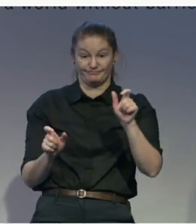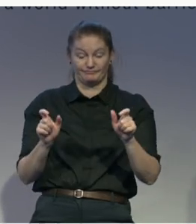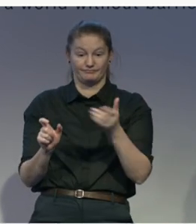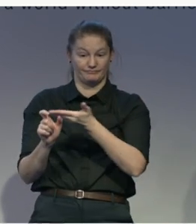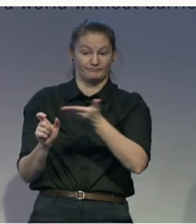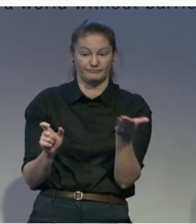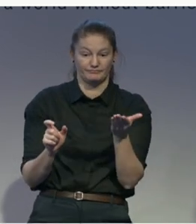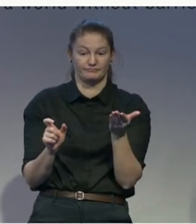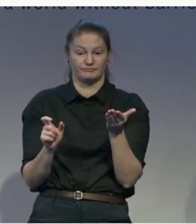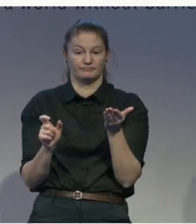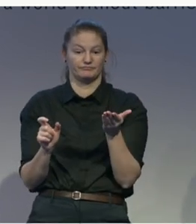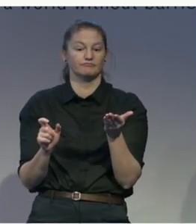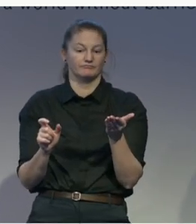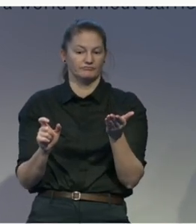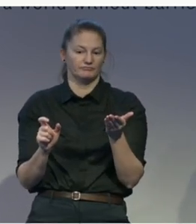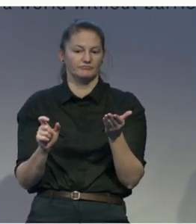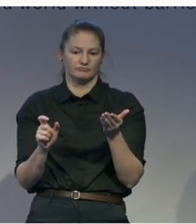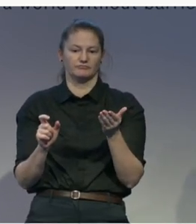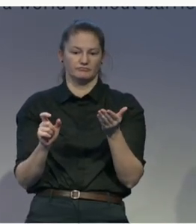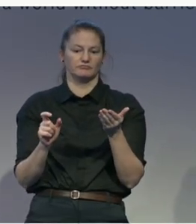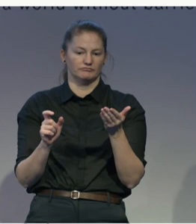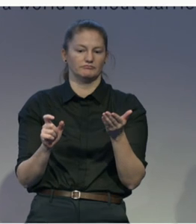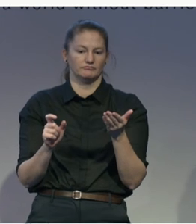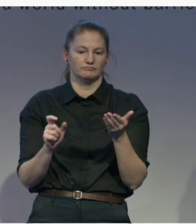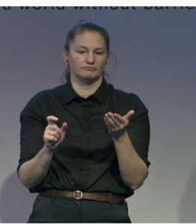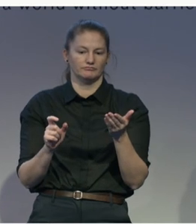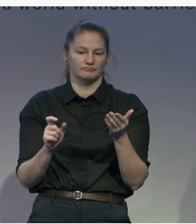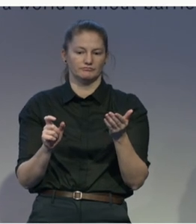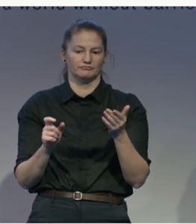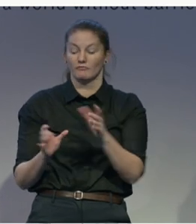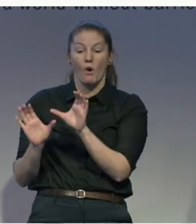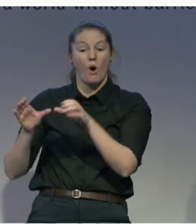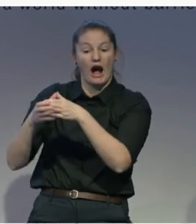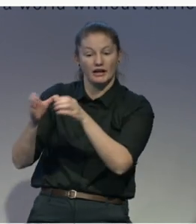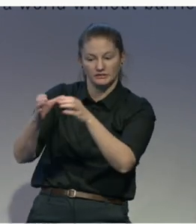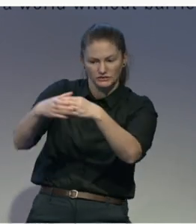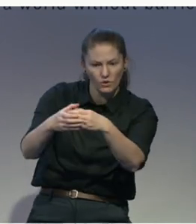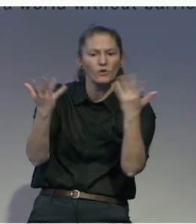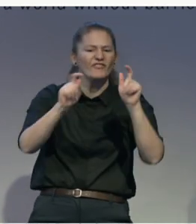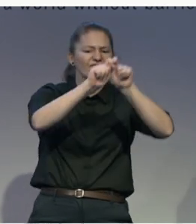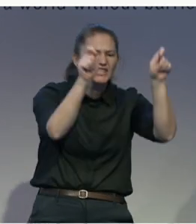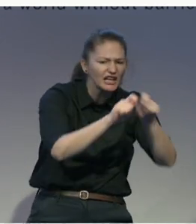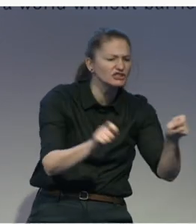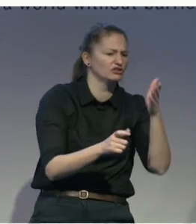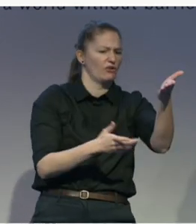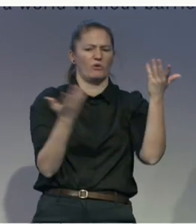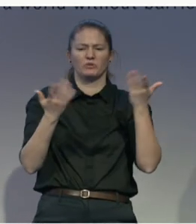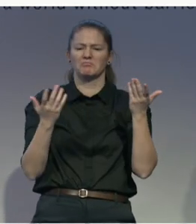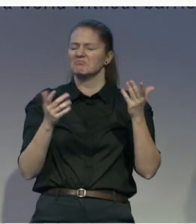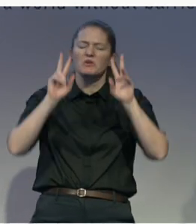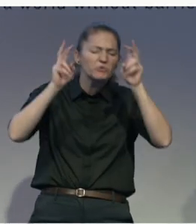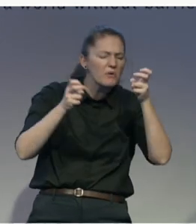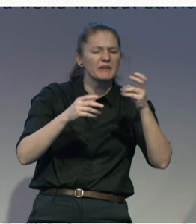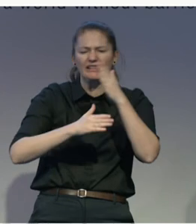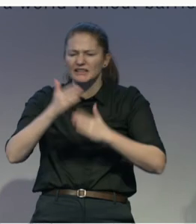those organizations and those foundations who talk about disability and employment very rarely, if ever, have